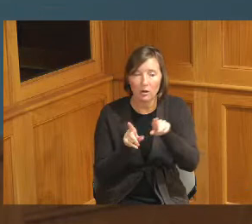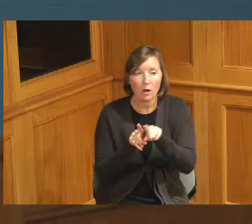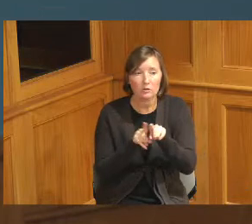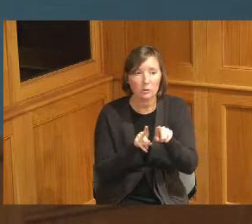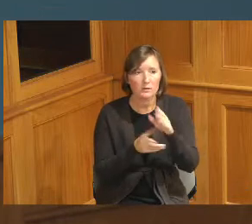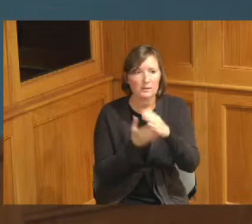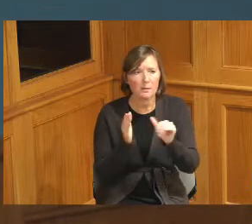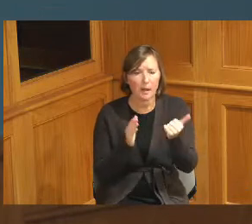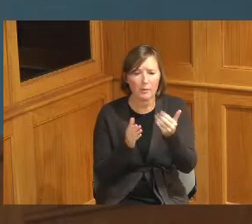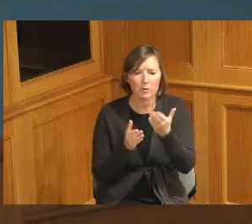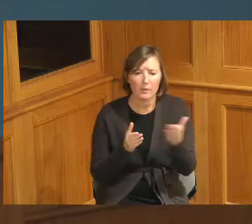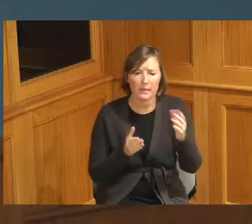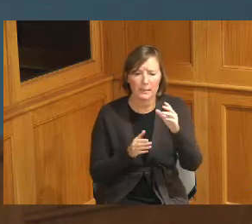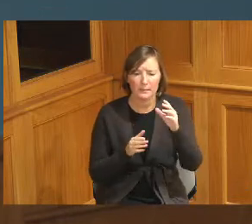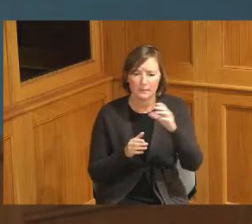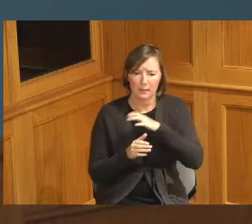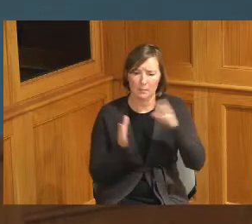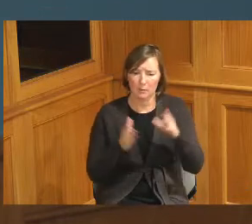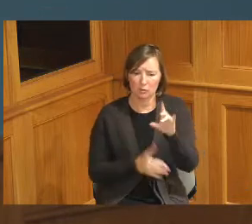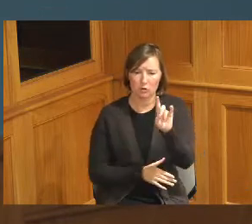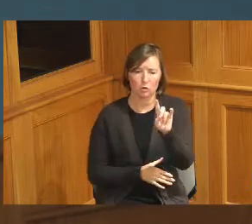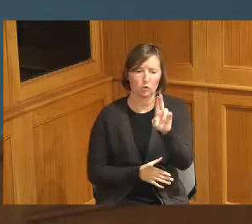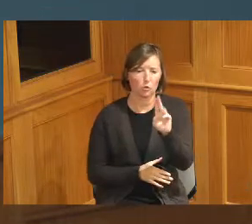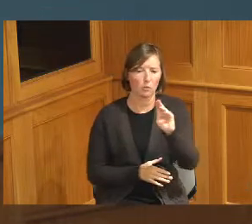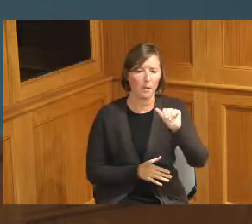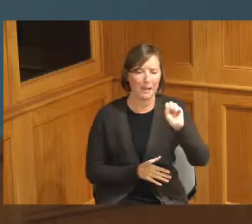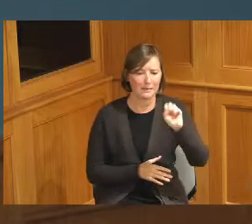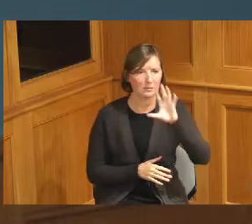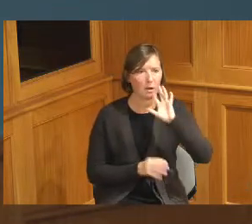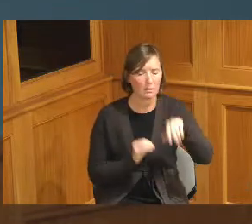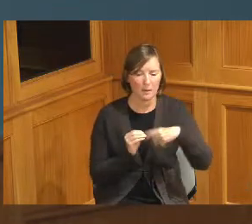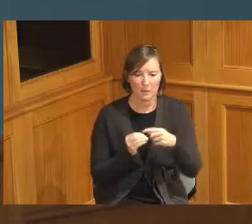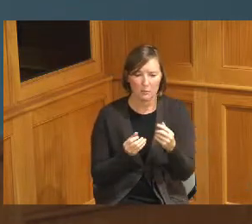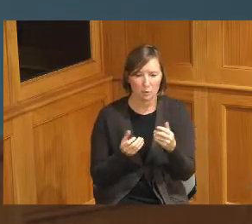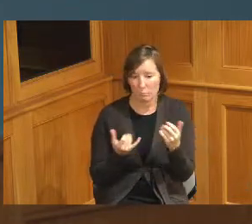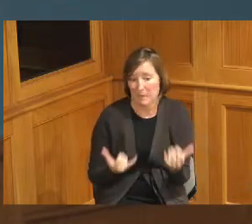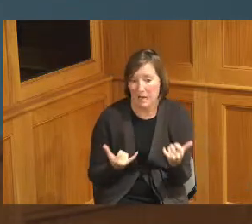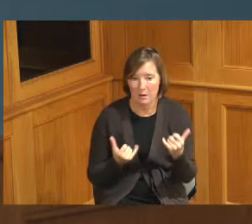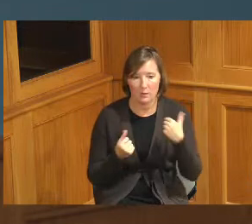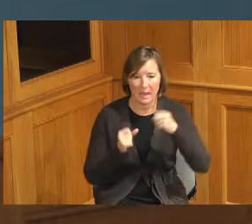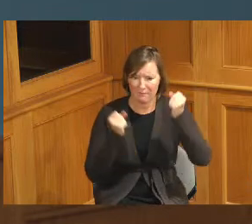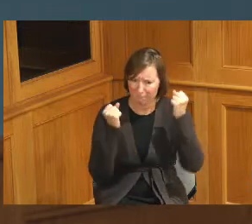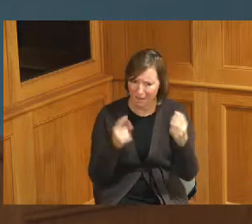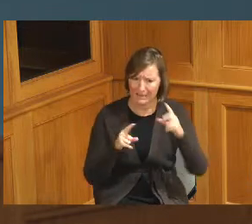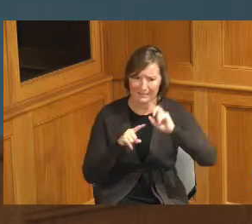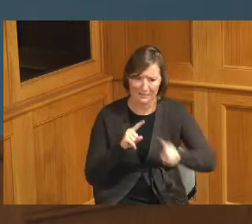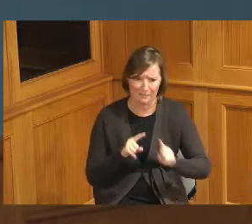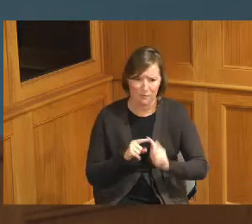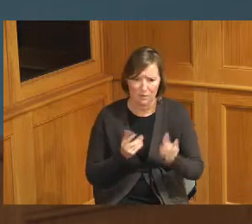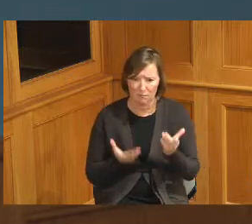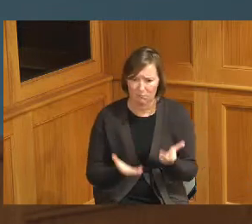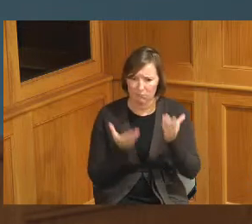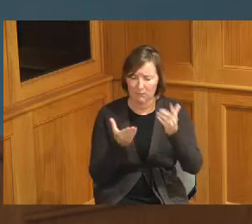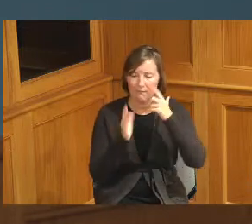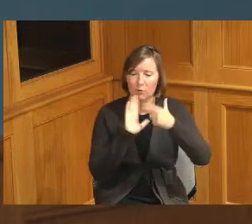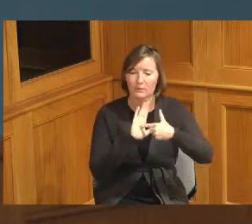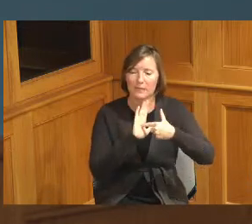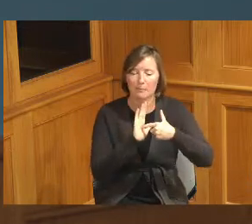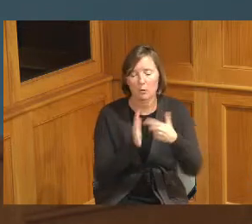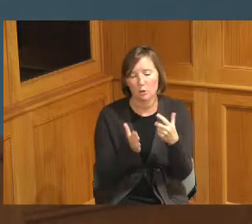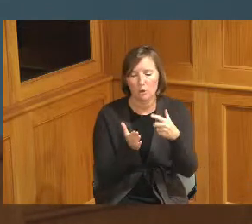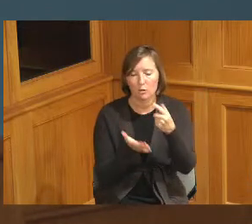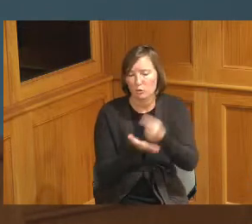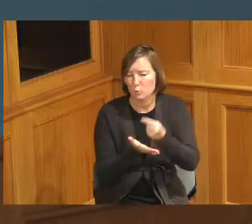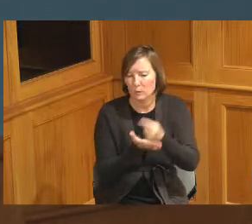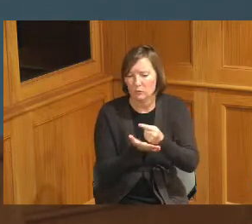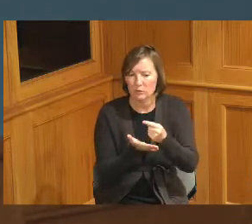things that Commissioner Dumas had talked about, that now we've got all these different things. We also have tuition reimbursement and all of that. But even with that, it's